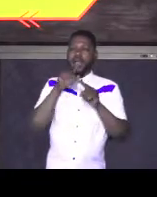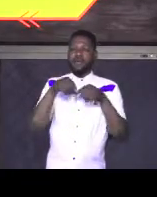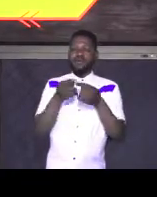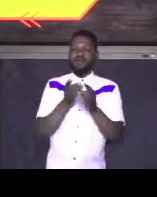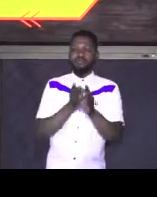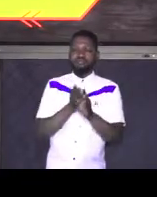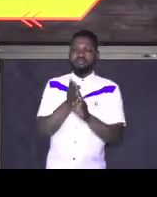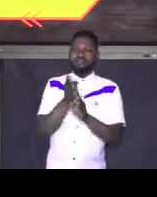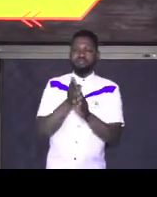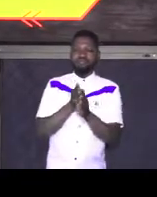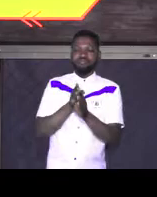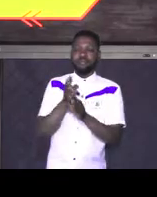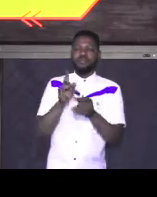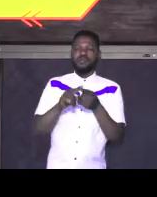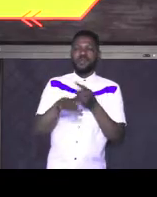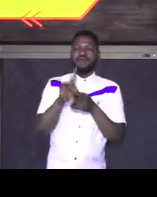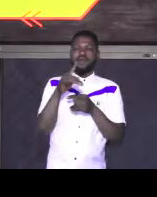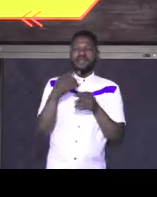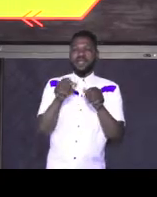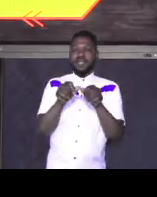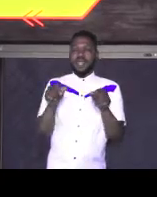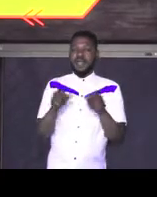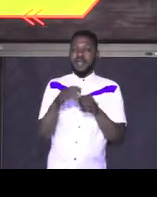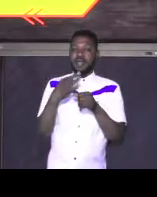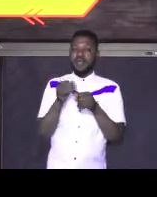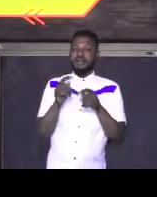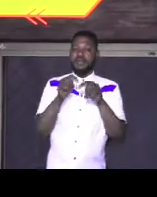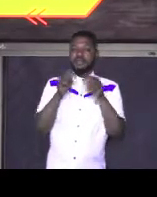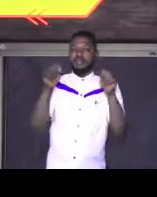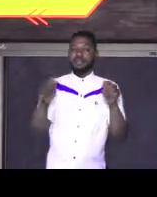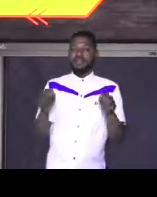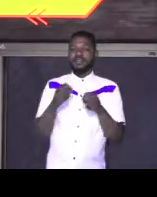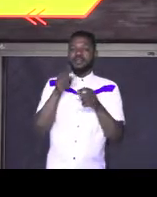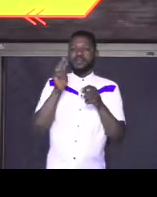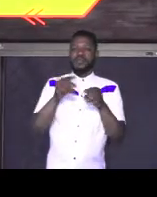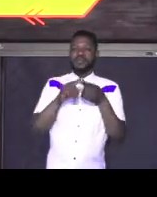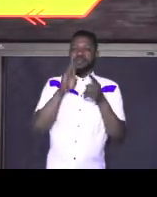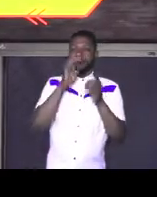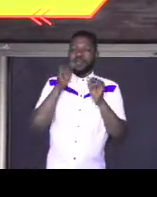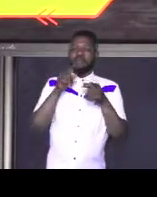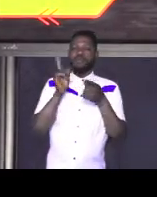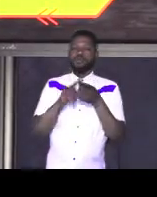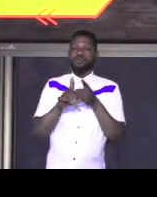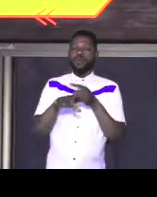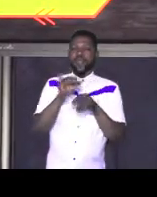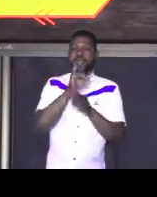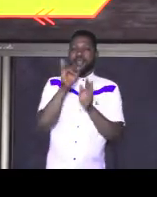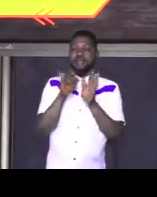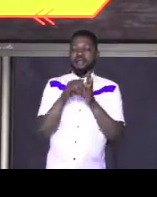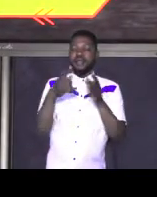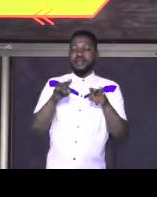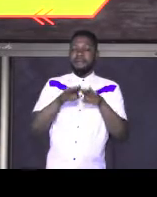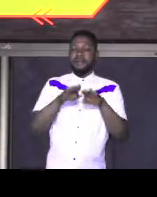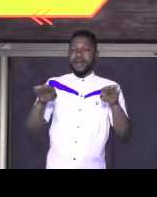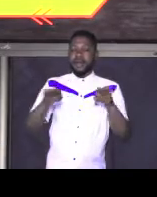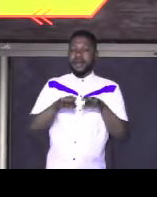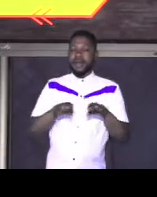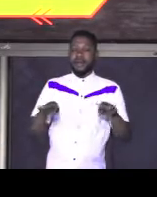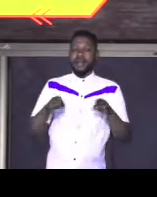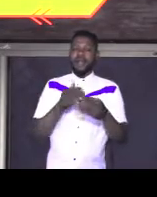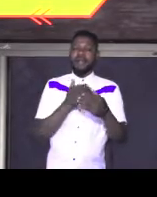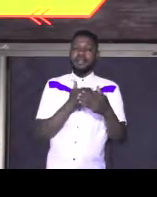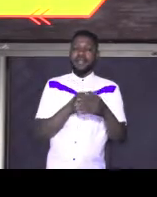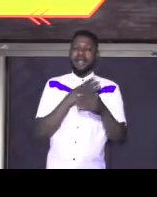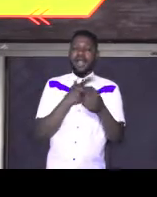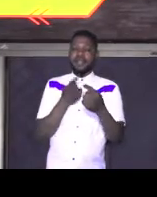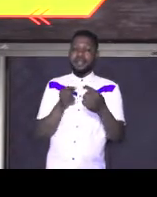going horizontally. So to find the area of a trapezoid, you need to be able to identify the parallel sides. You also need to be able